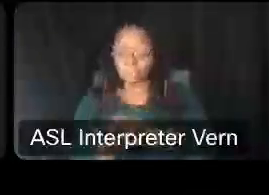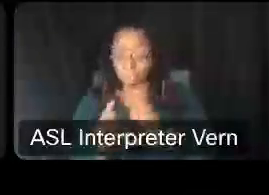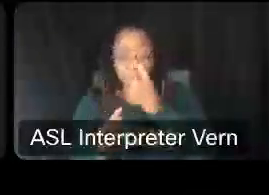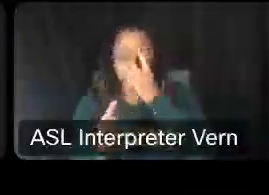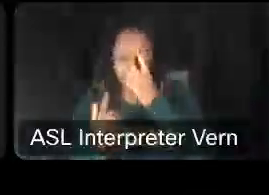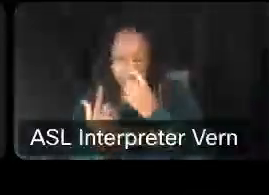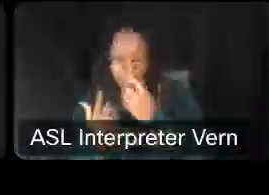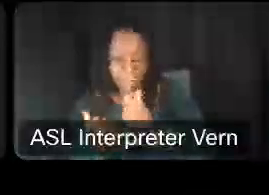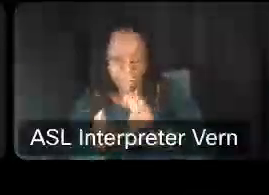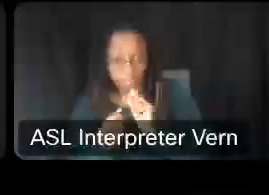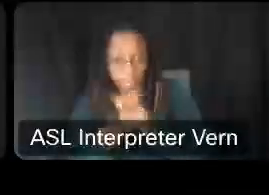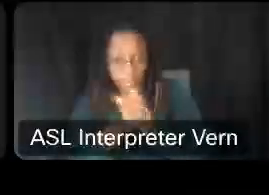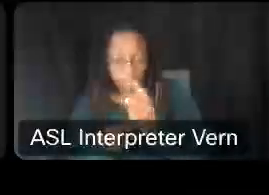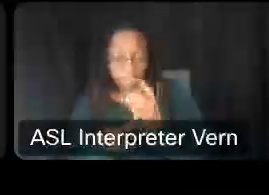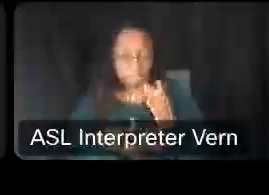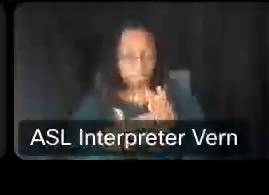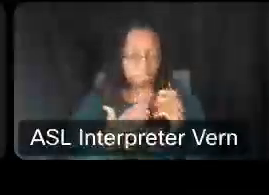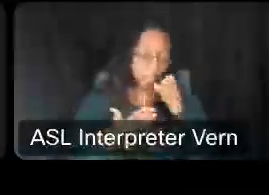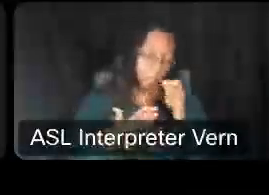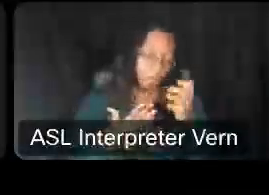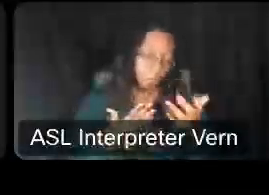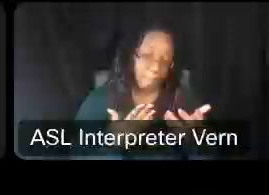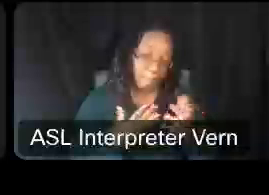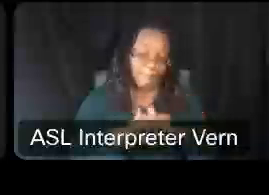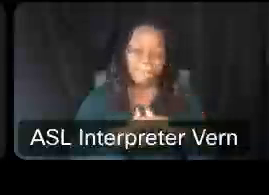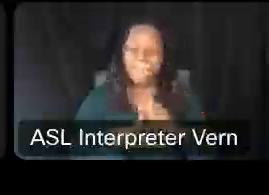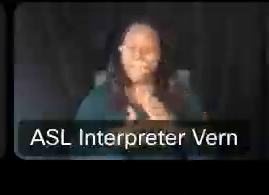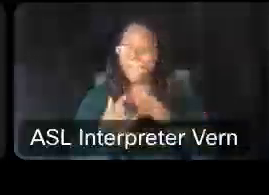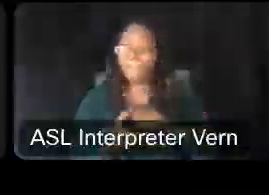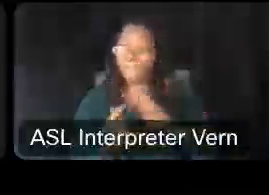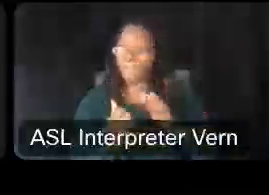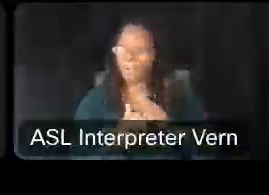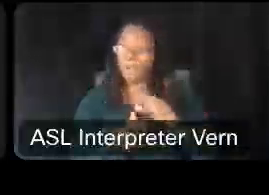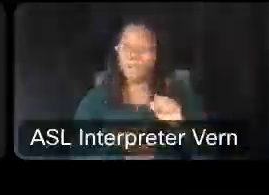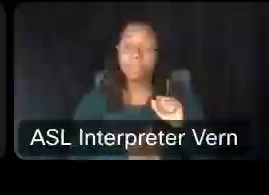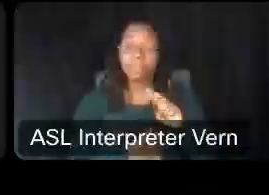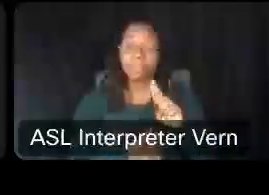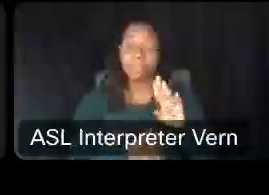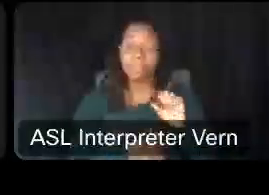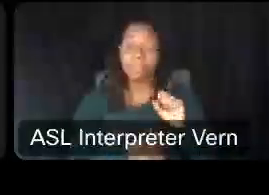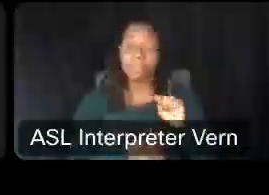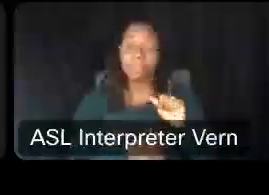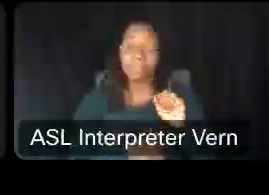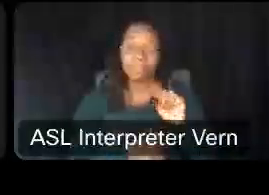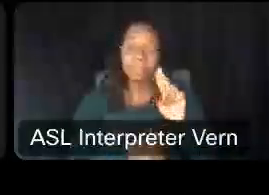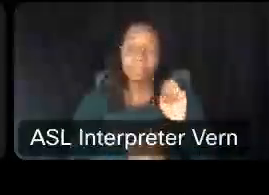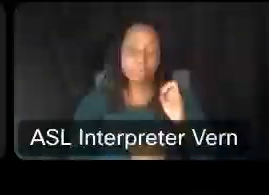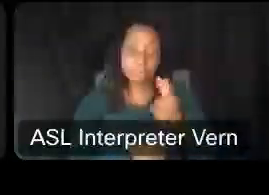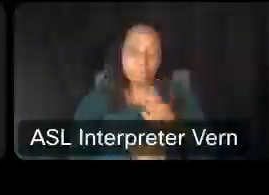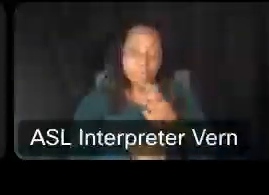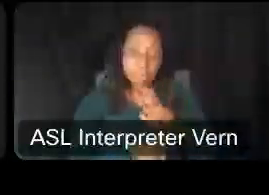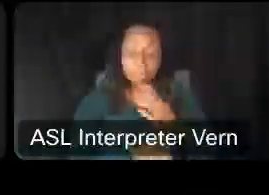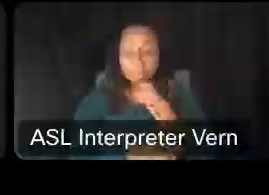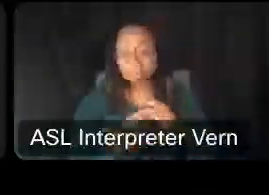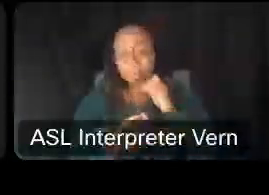in the moment and some are not. Some are struggling with substance use, some are not.